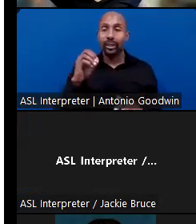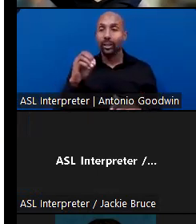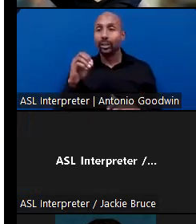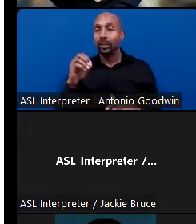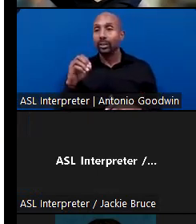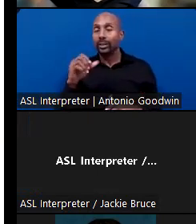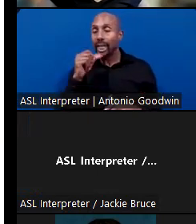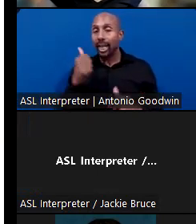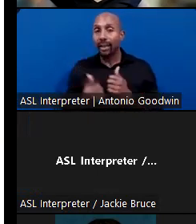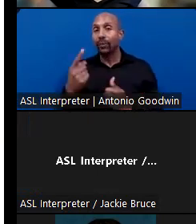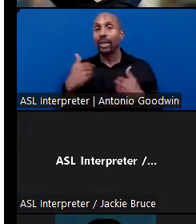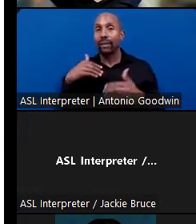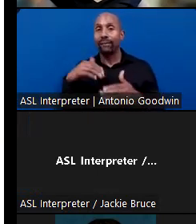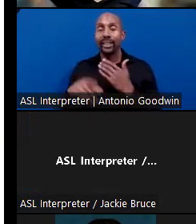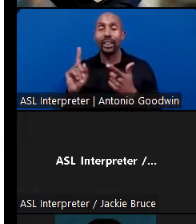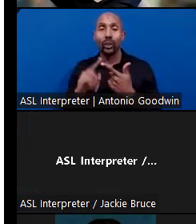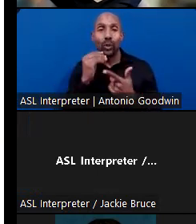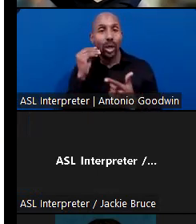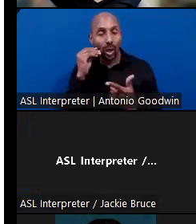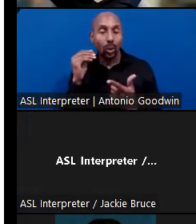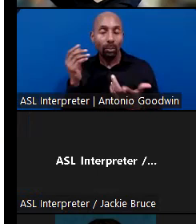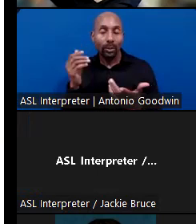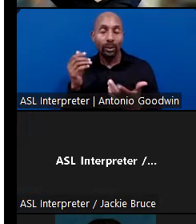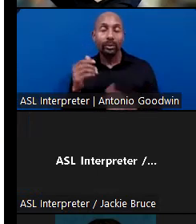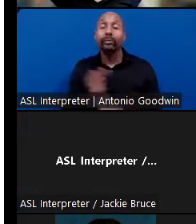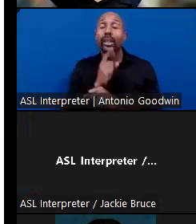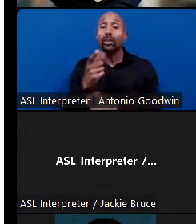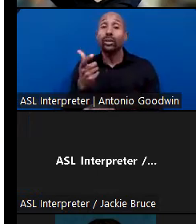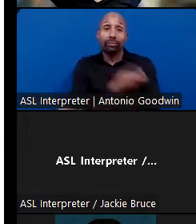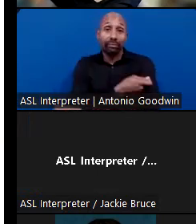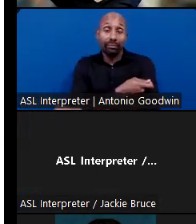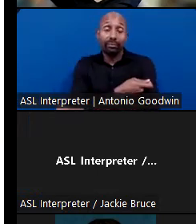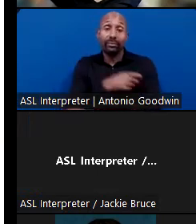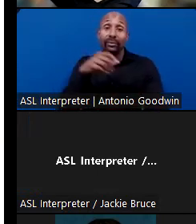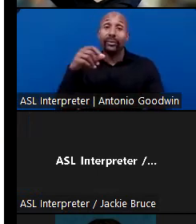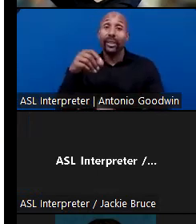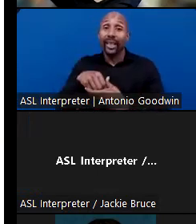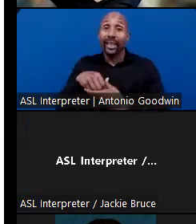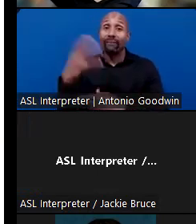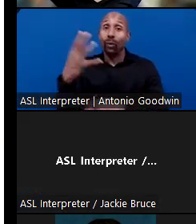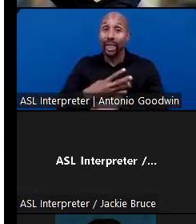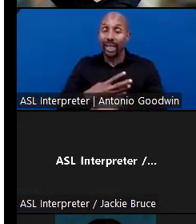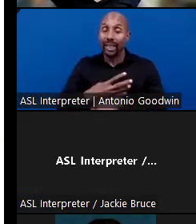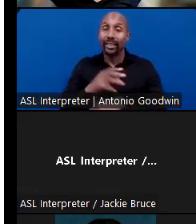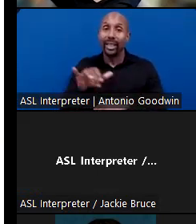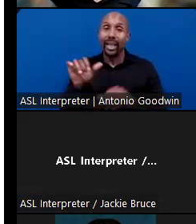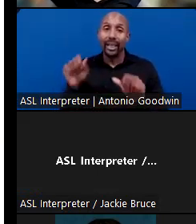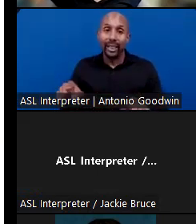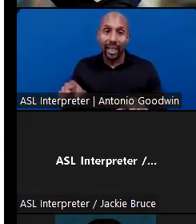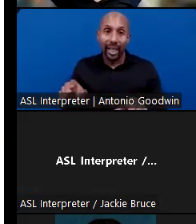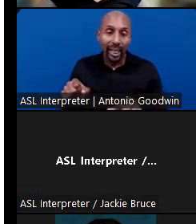the vaccine. The vaccine can actually, if you get it within 4 days, it can actually work to prevent somebody from